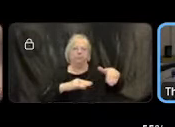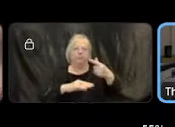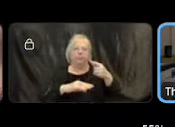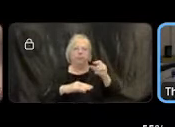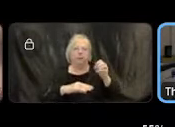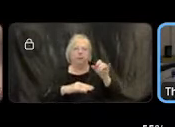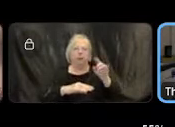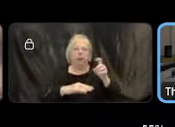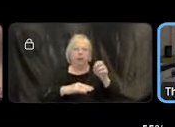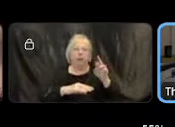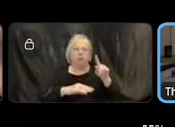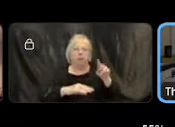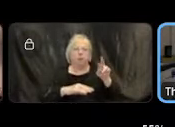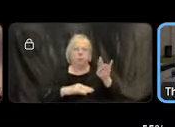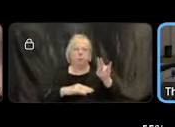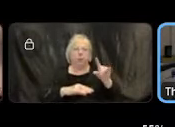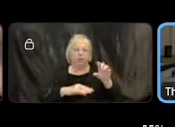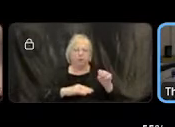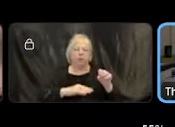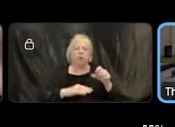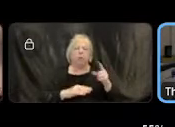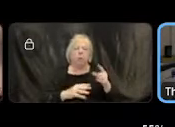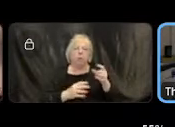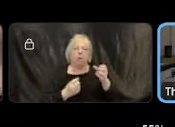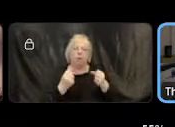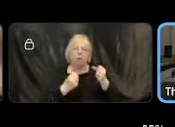1-car driveway from the Geyer Springs Road.